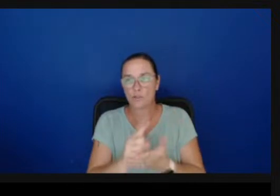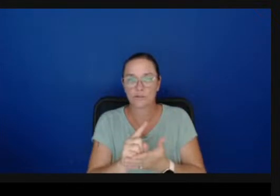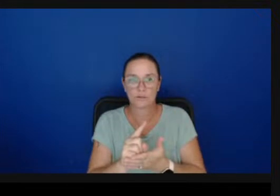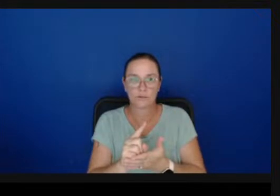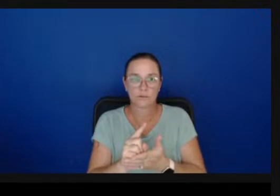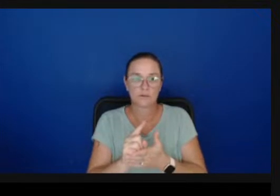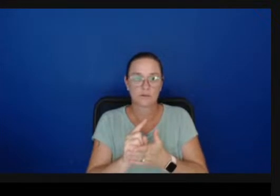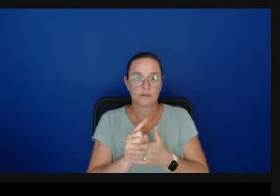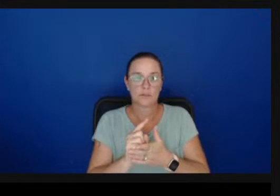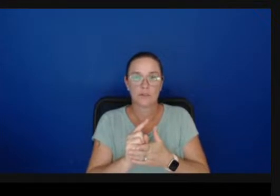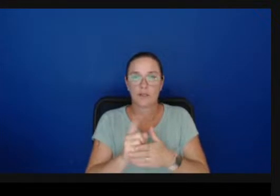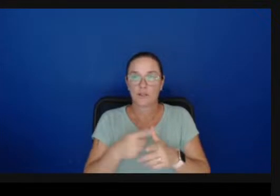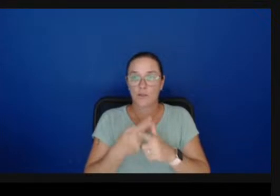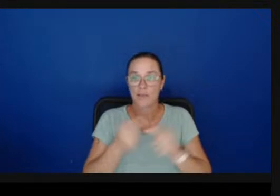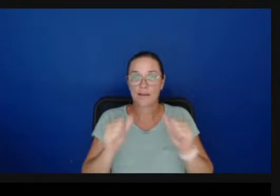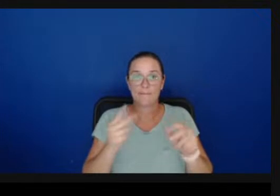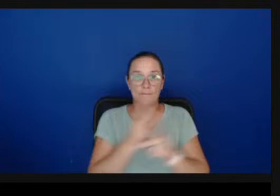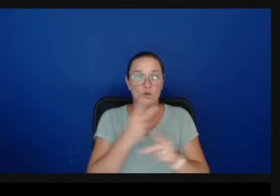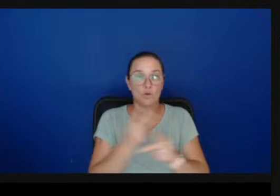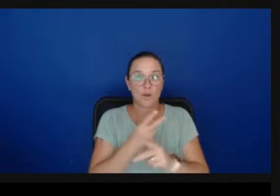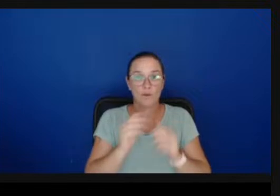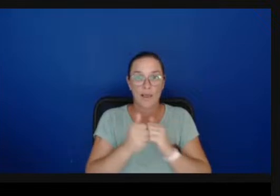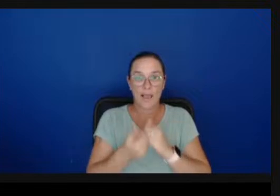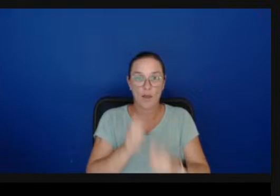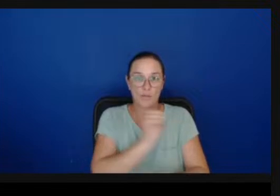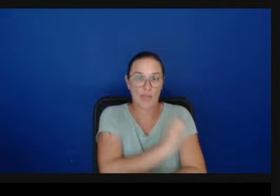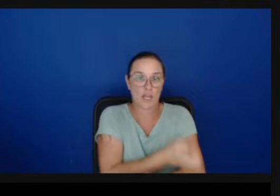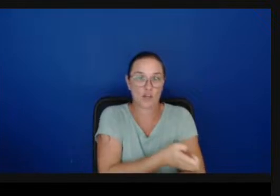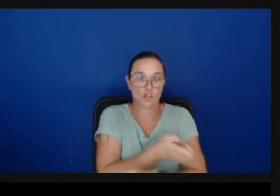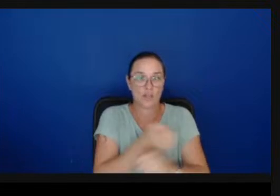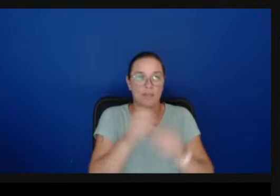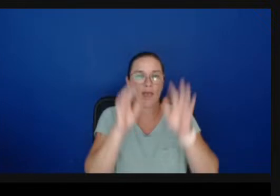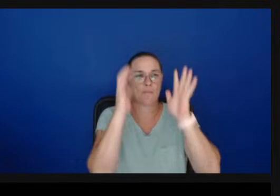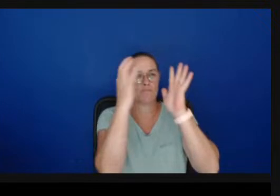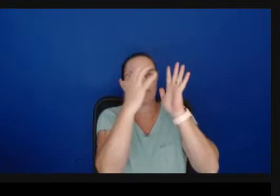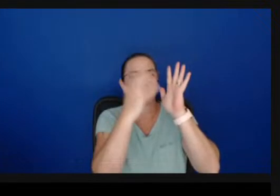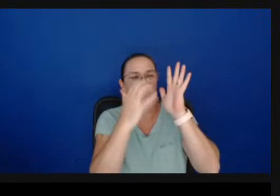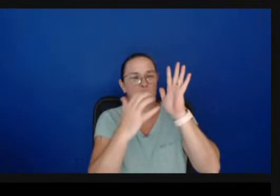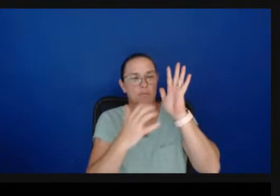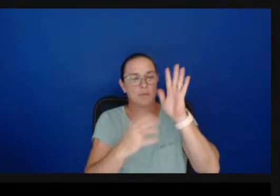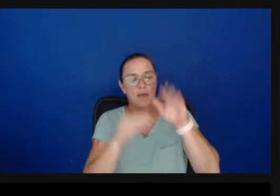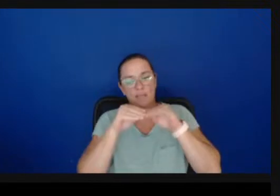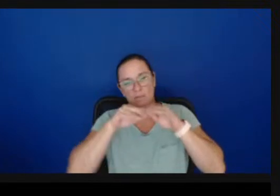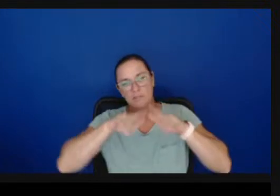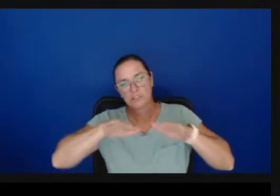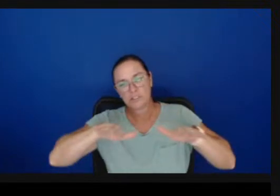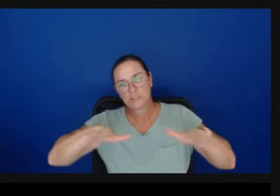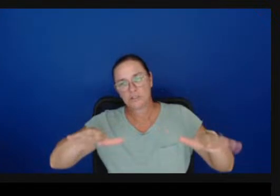so they can figure out how all that energy scatters through the volcano.